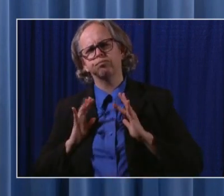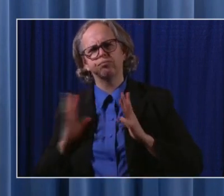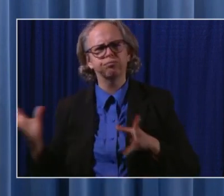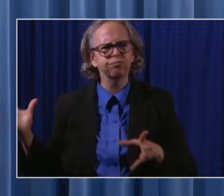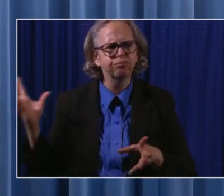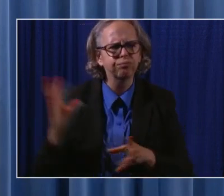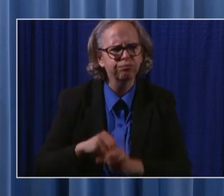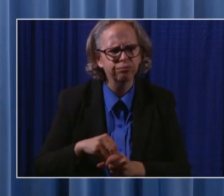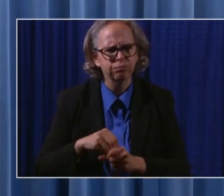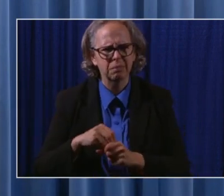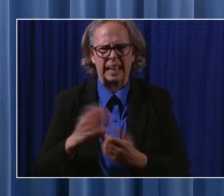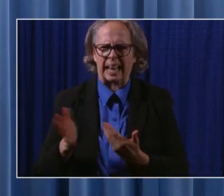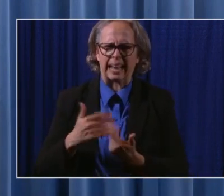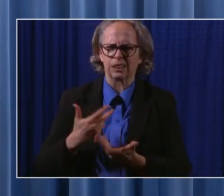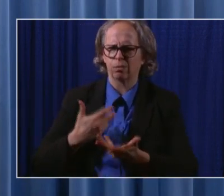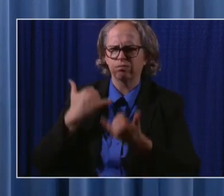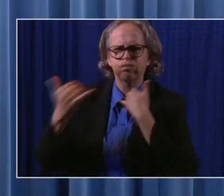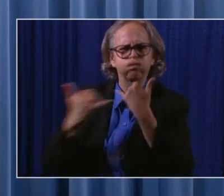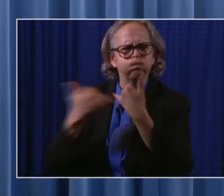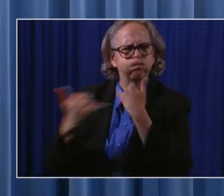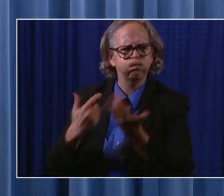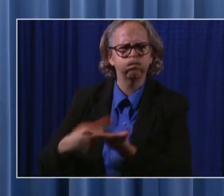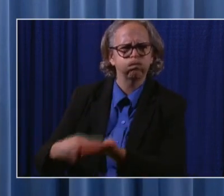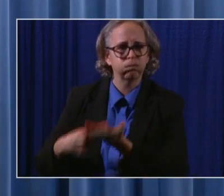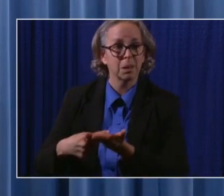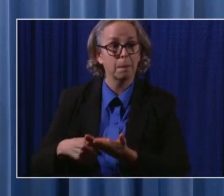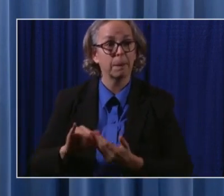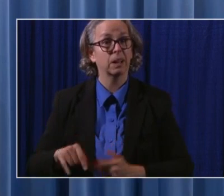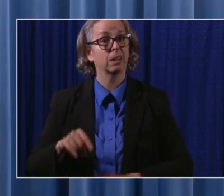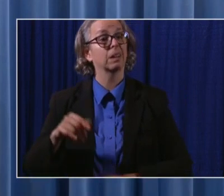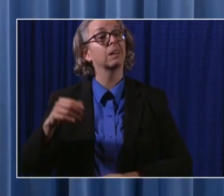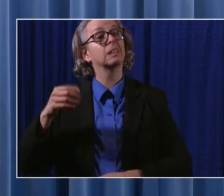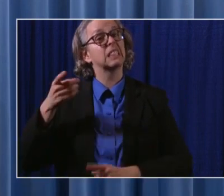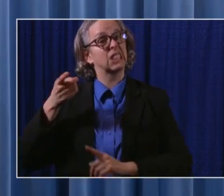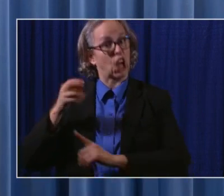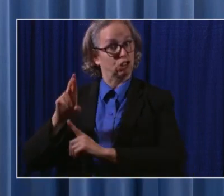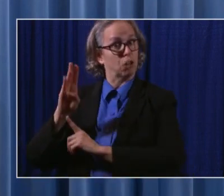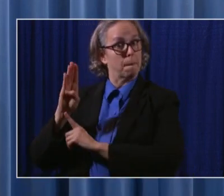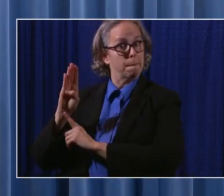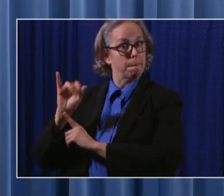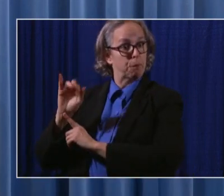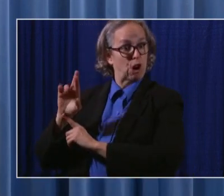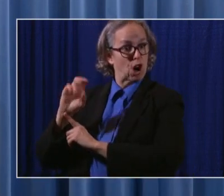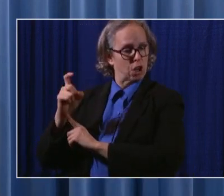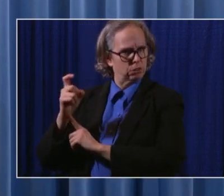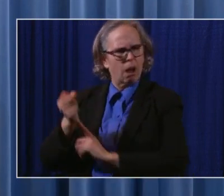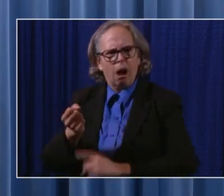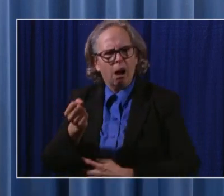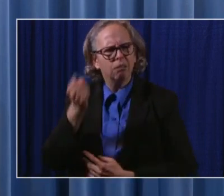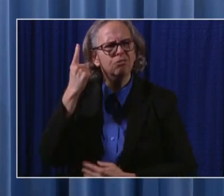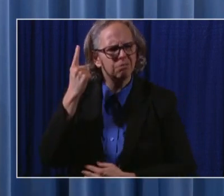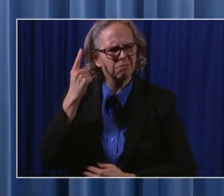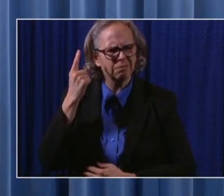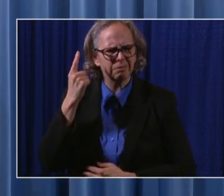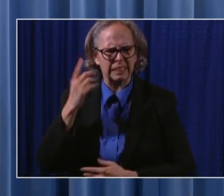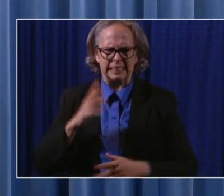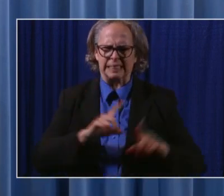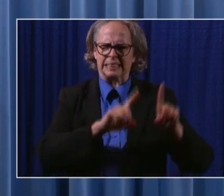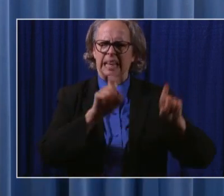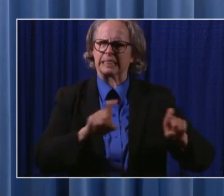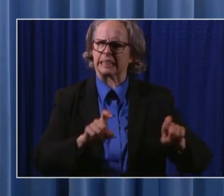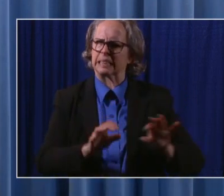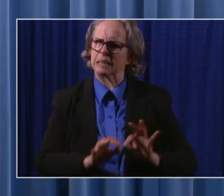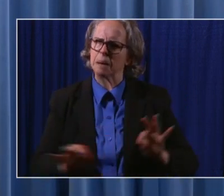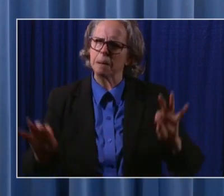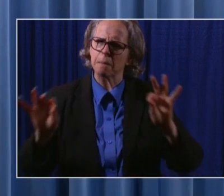that discussion. But she understands the important role that testing and timely testing and